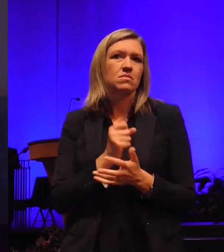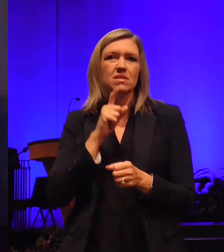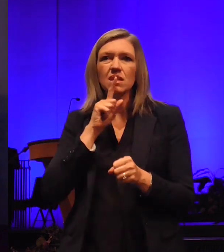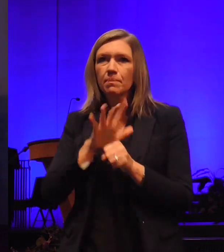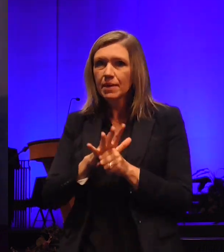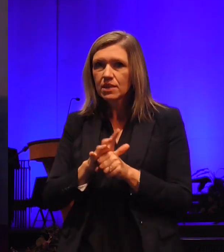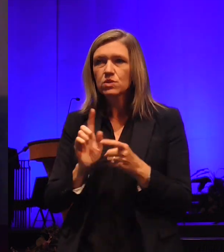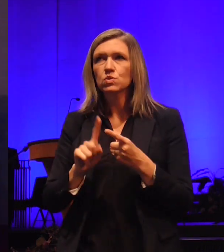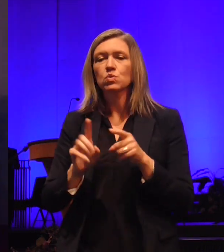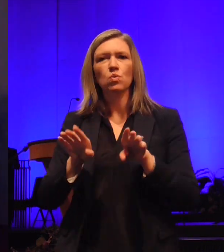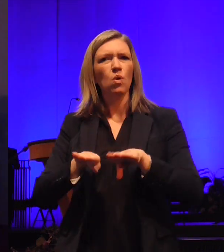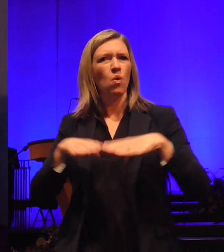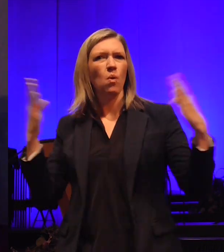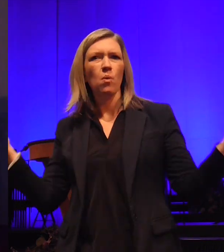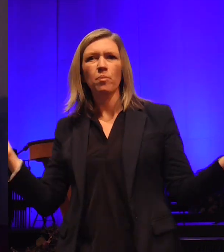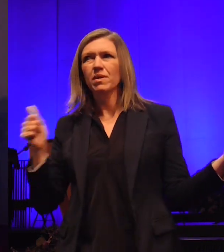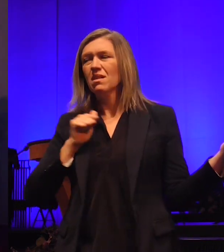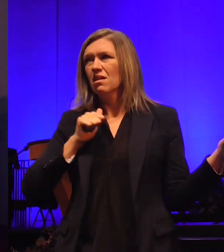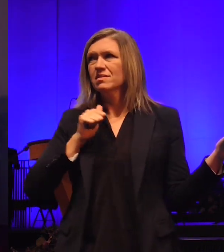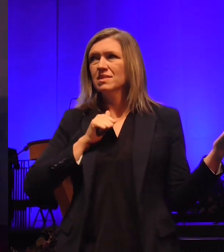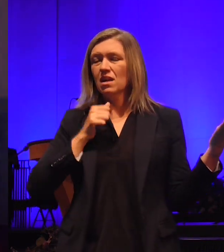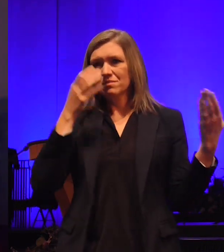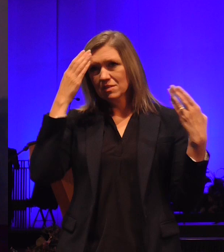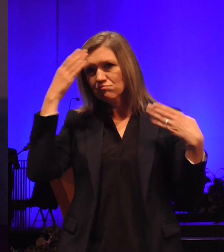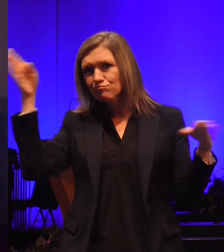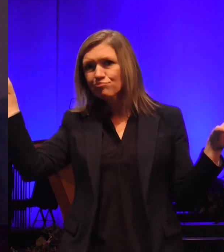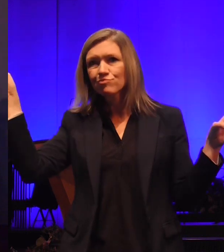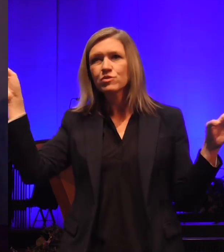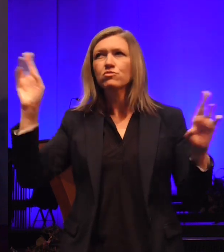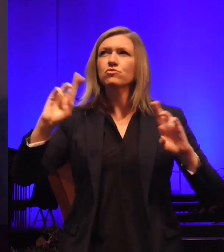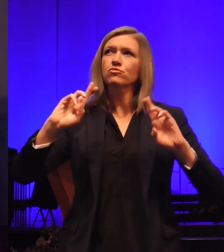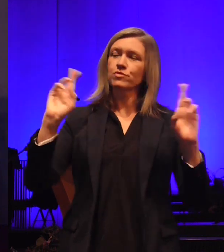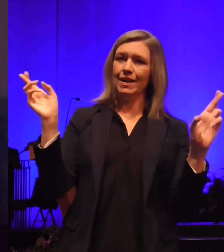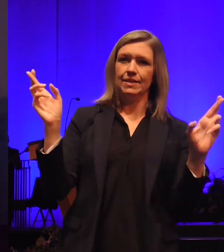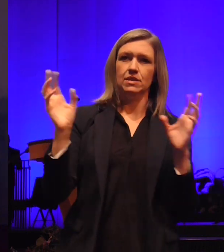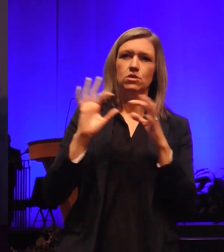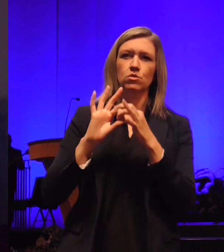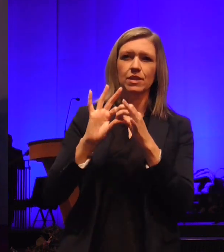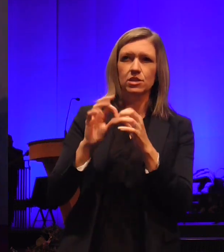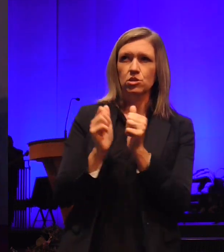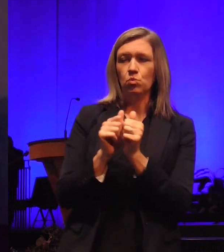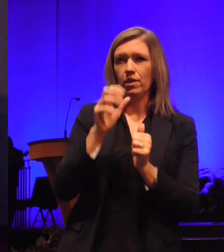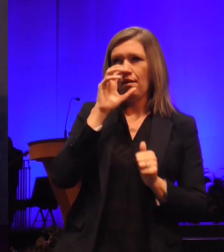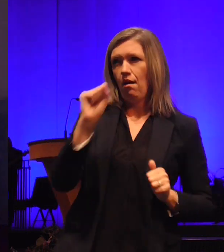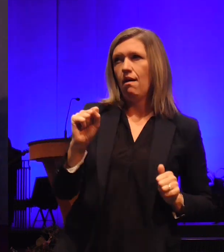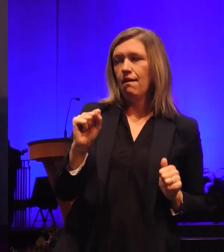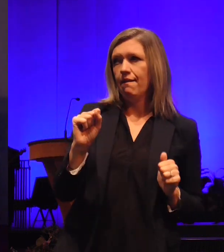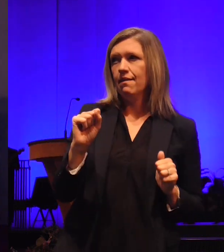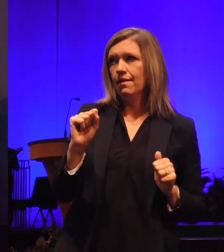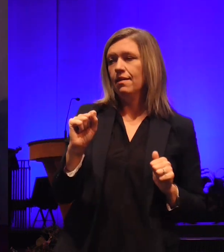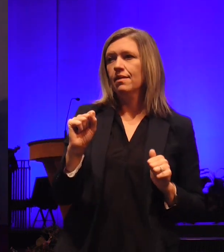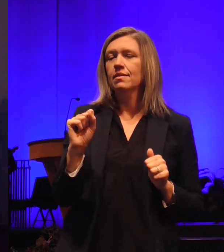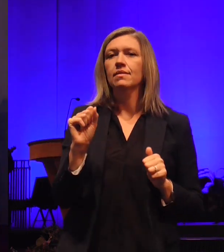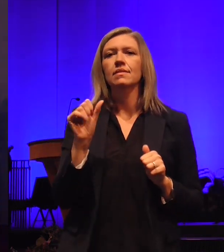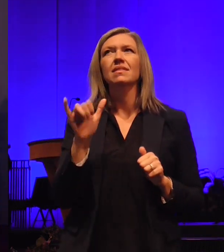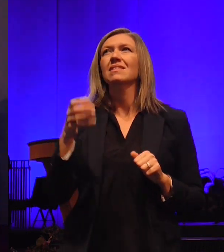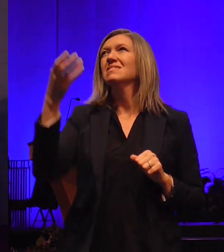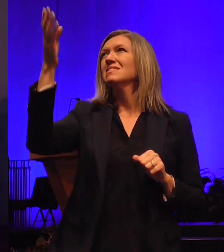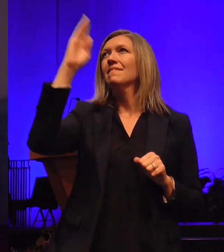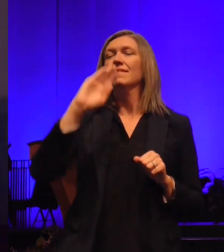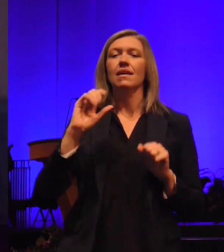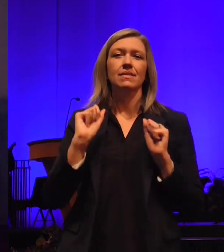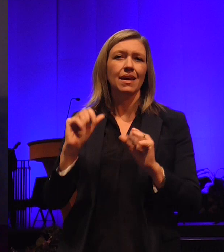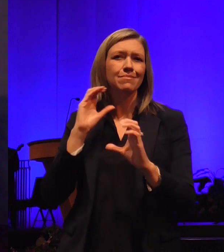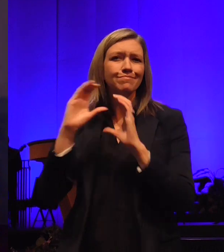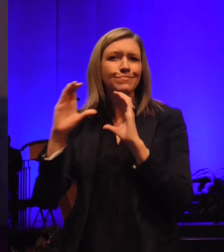to open ourselves up to a ready relationship with awe, that way that the divine speaks to